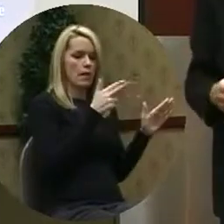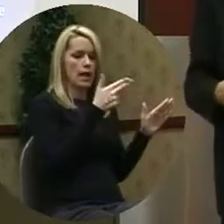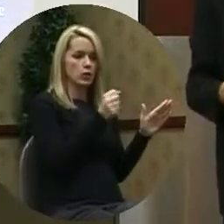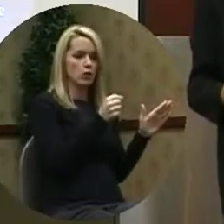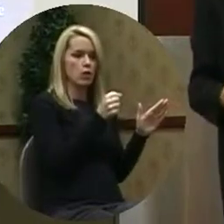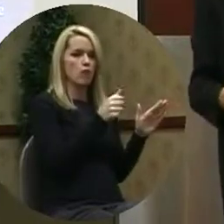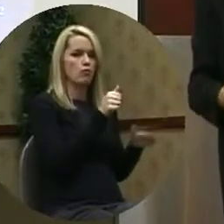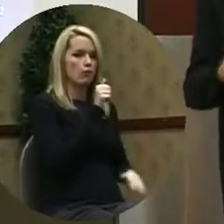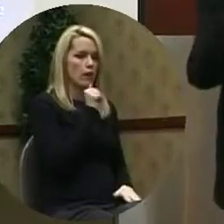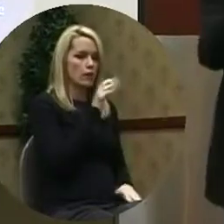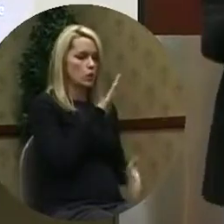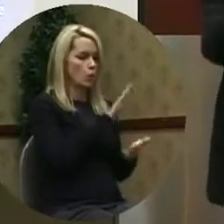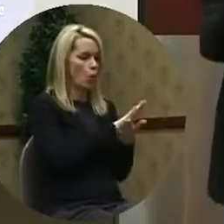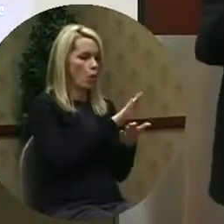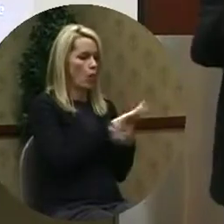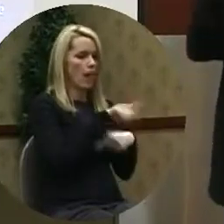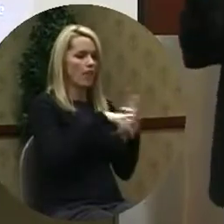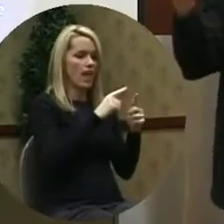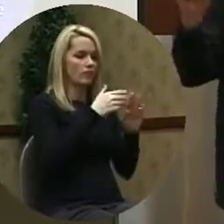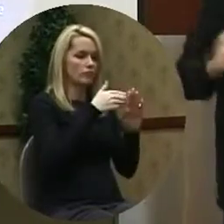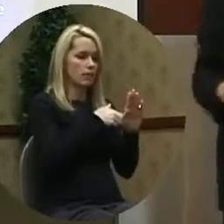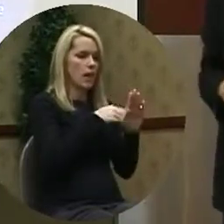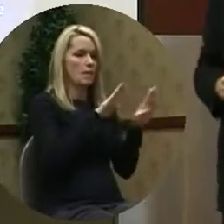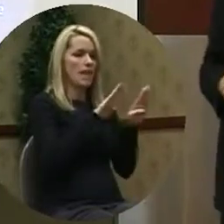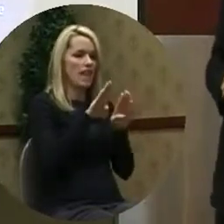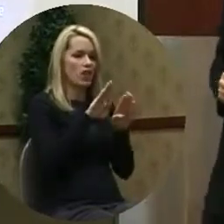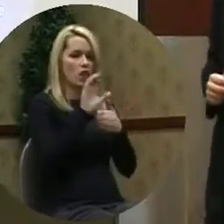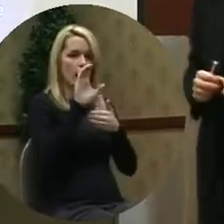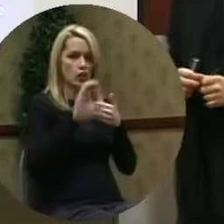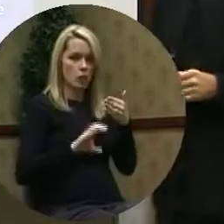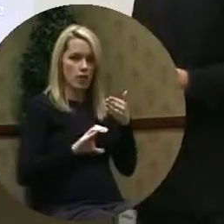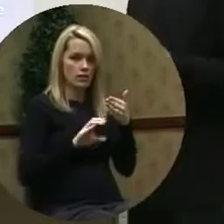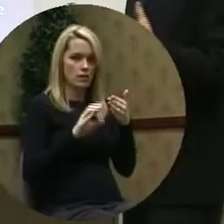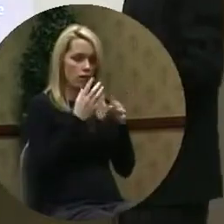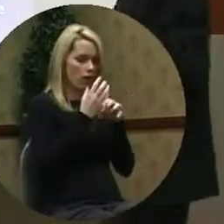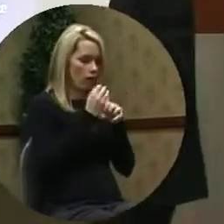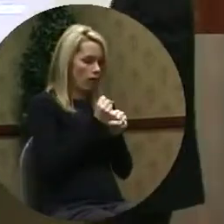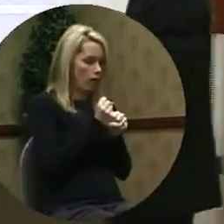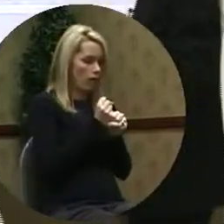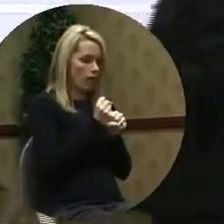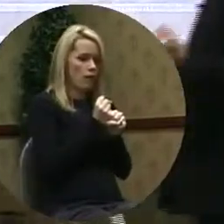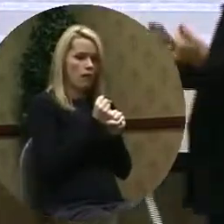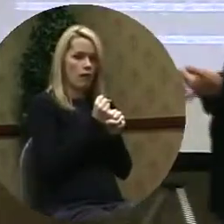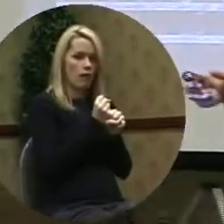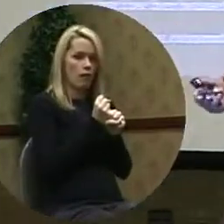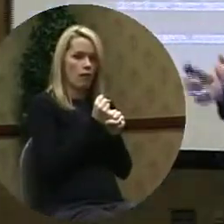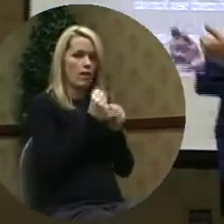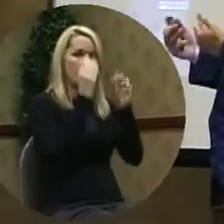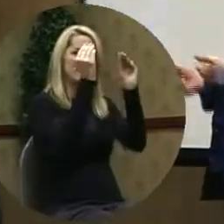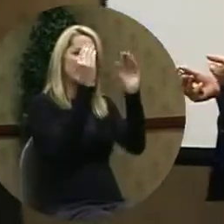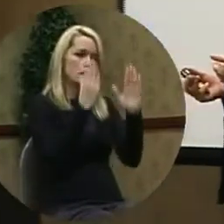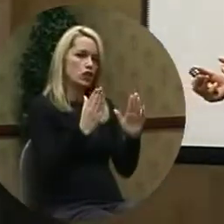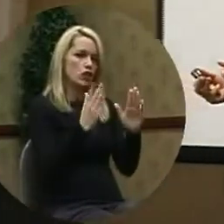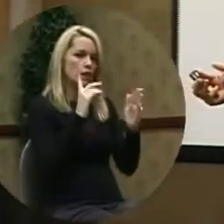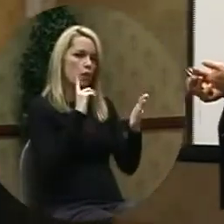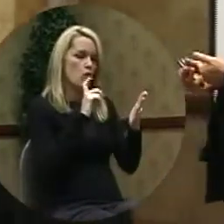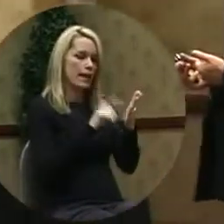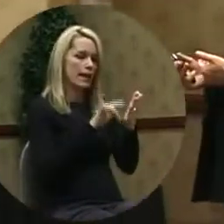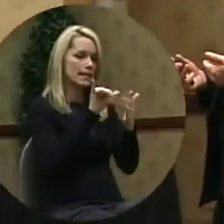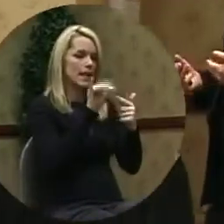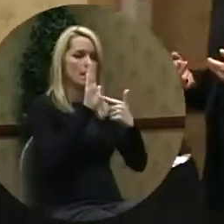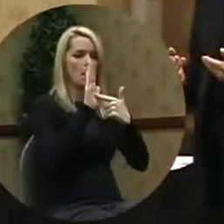is, and then you can give a little bit of antecedent behavior and consequence, you've actually given them a model for presenting